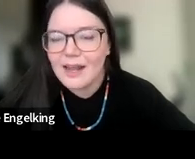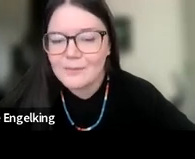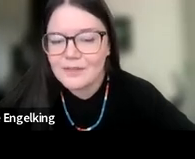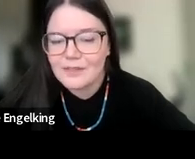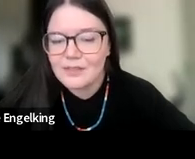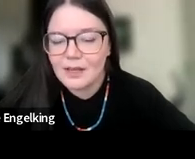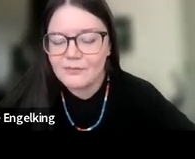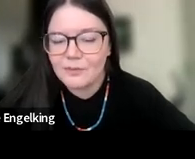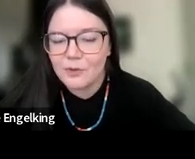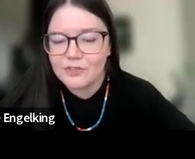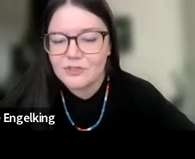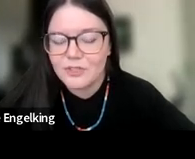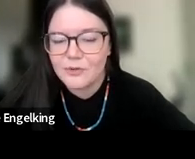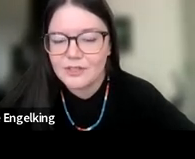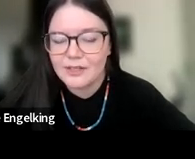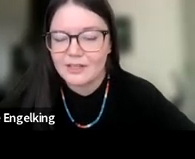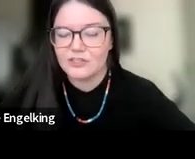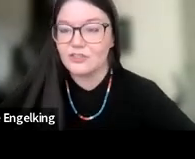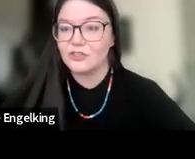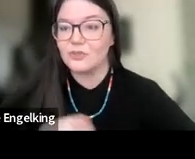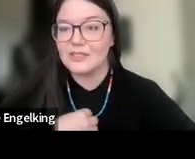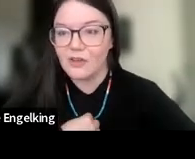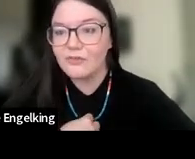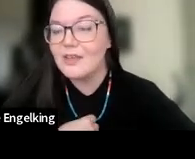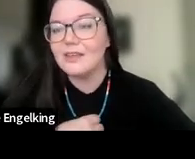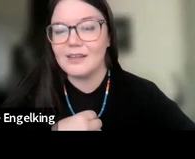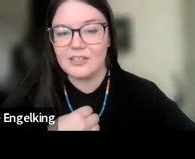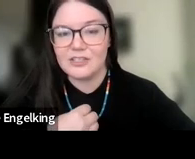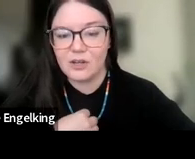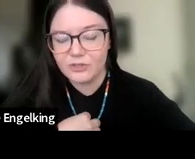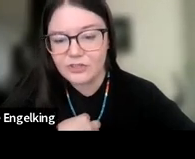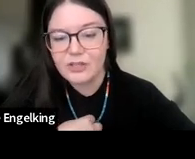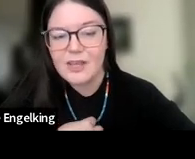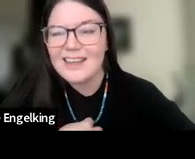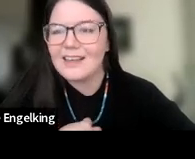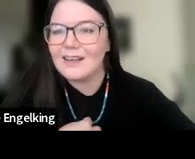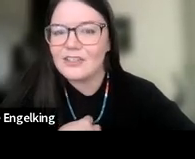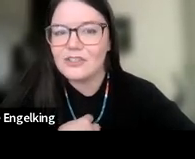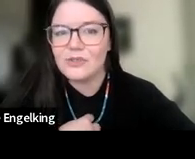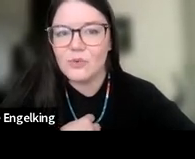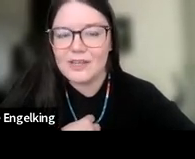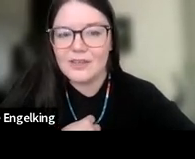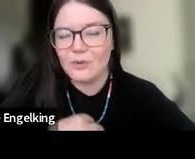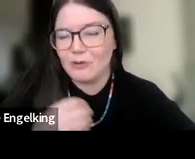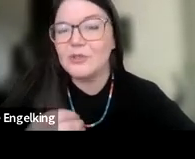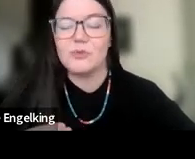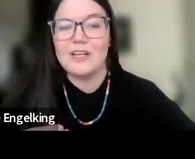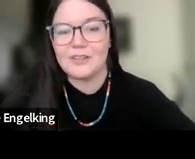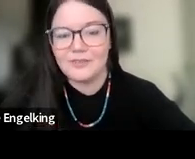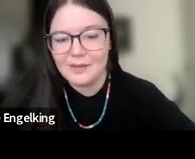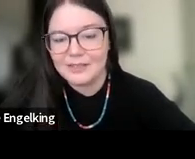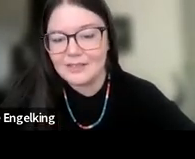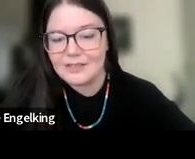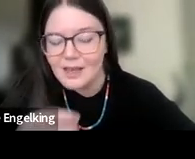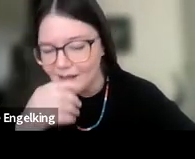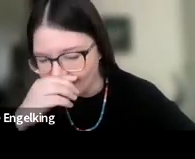severing that happened from the boarding schools, both in connection to self, in connection to culture, in connection to the way that we're able to raise